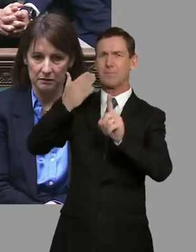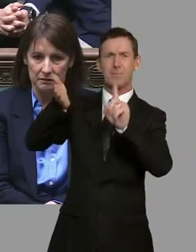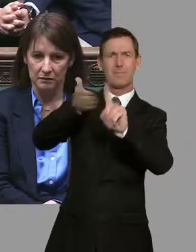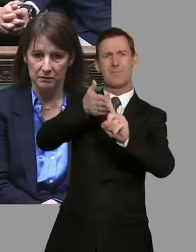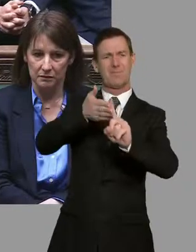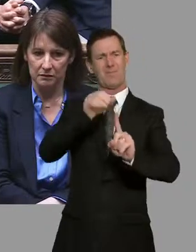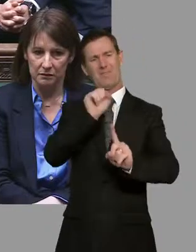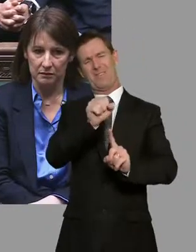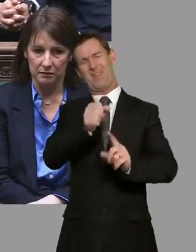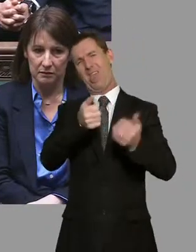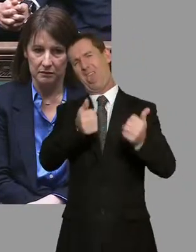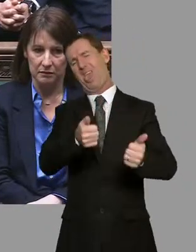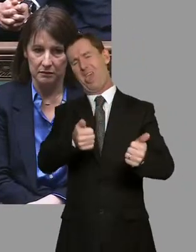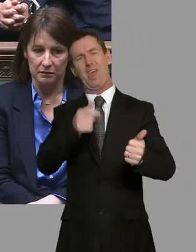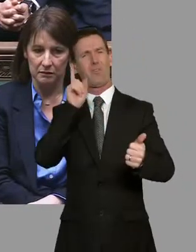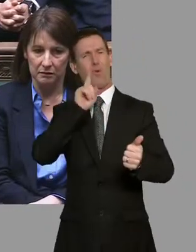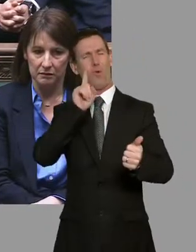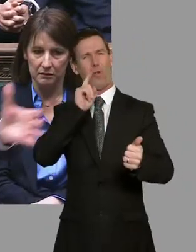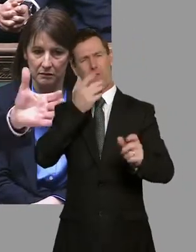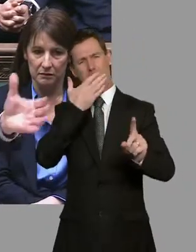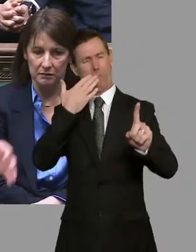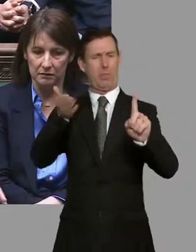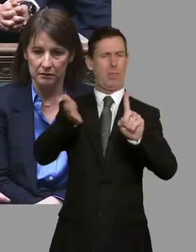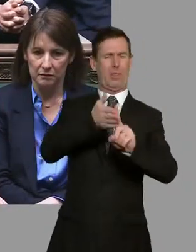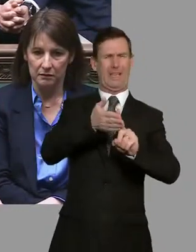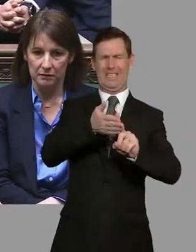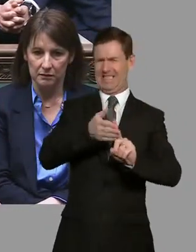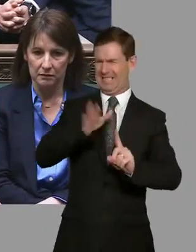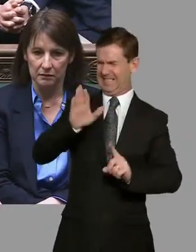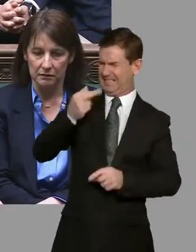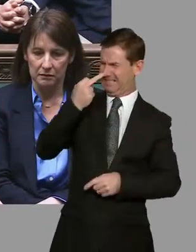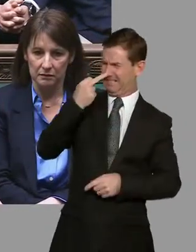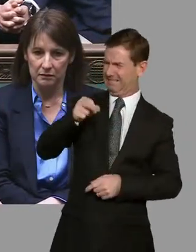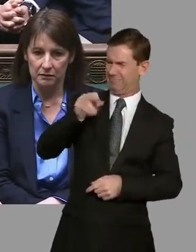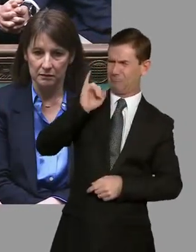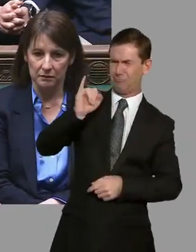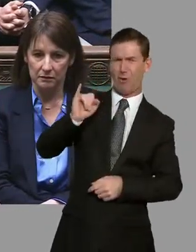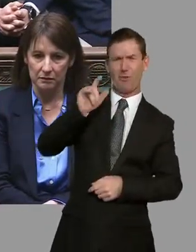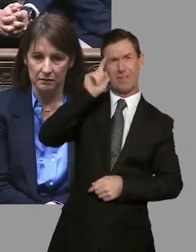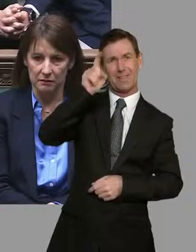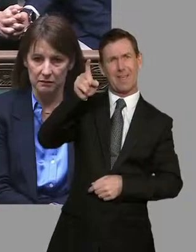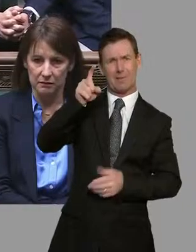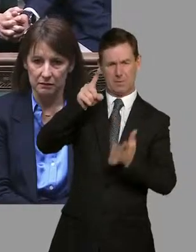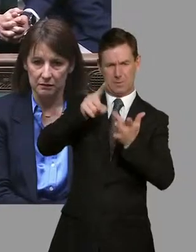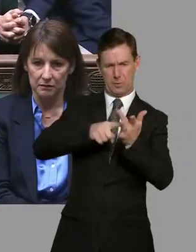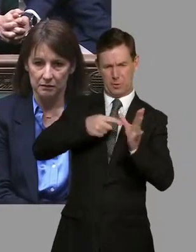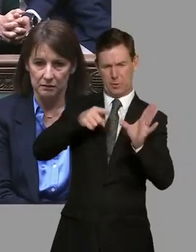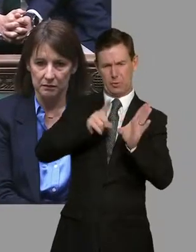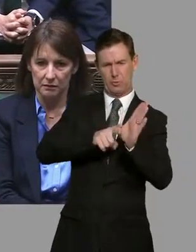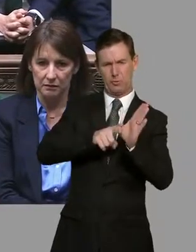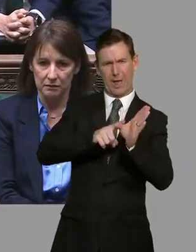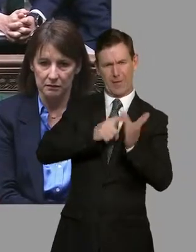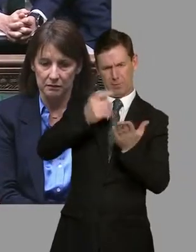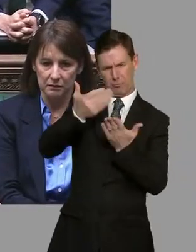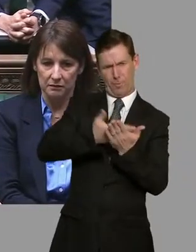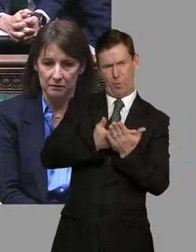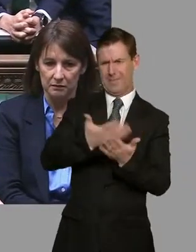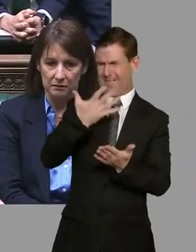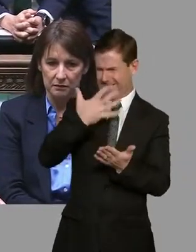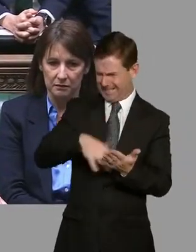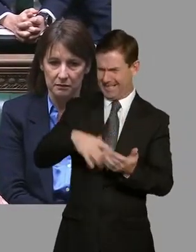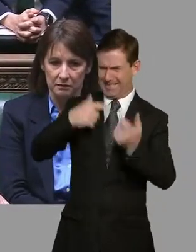Jay report called for mandatory reporting. I called for it 11 years ago. What we need now is action. What can't